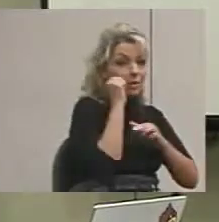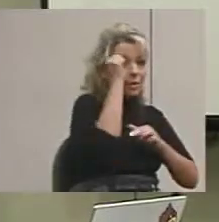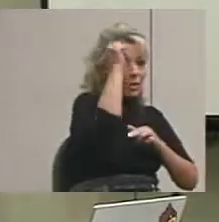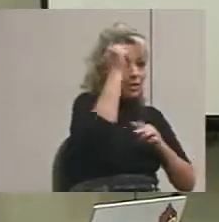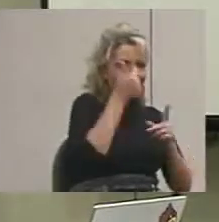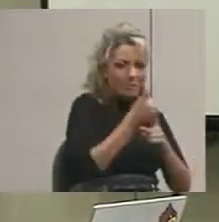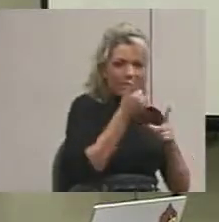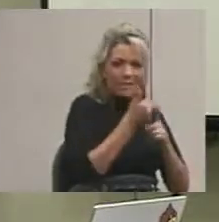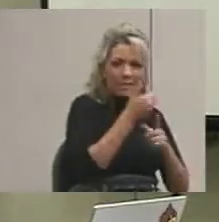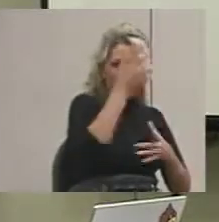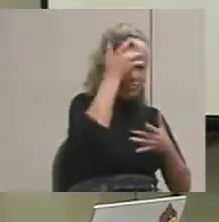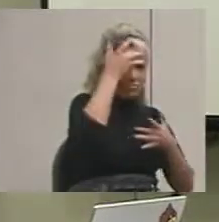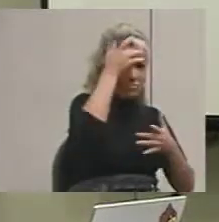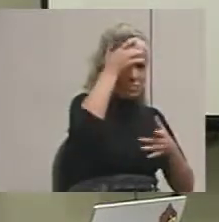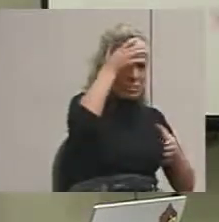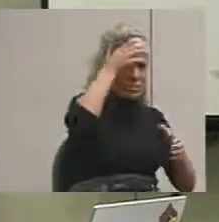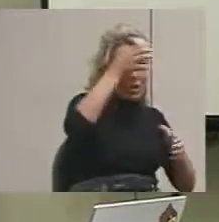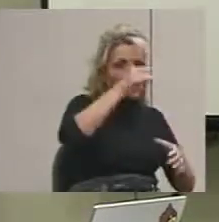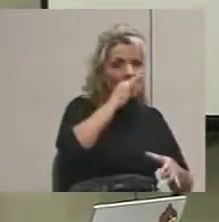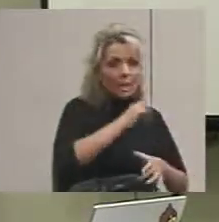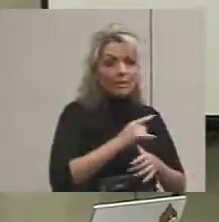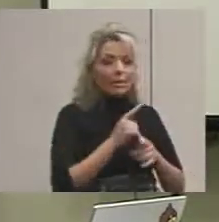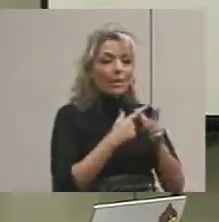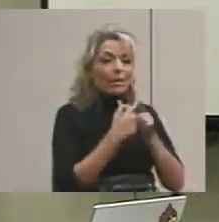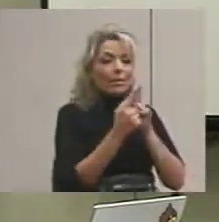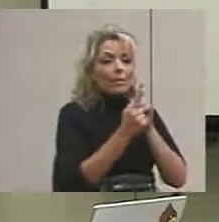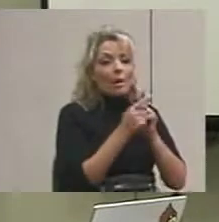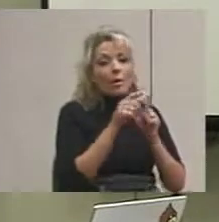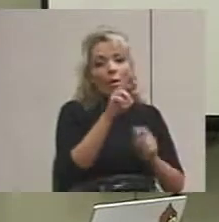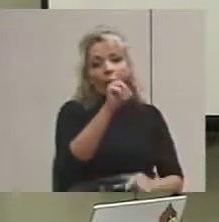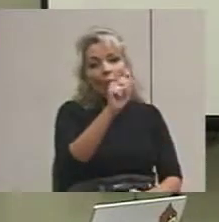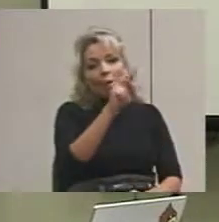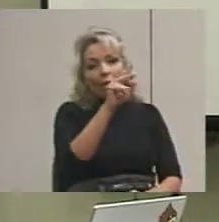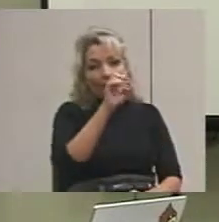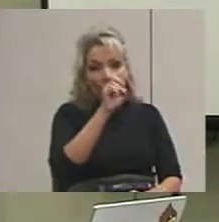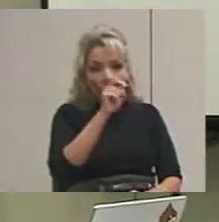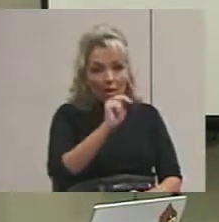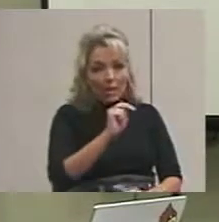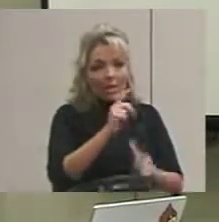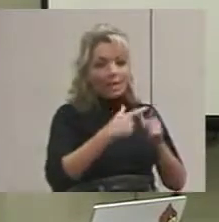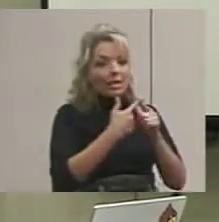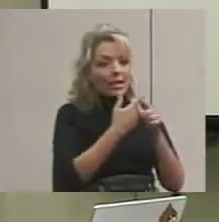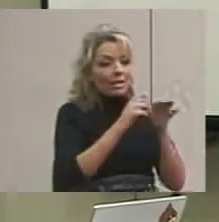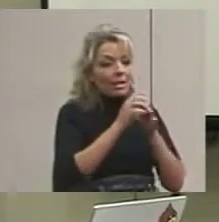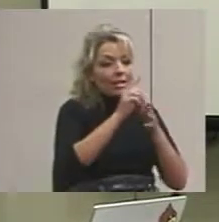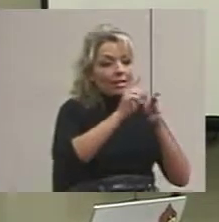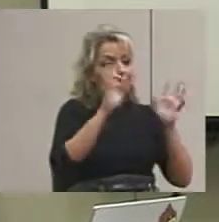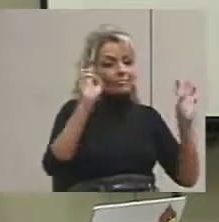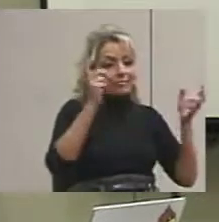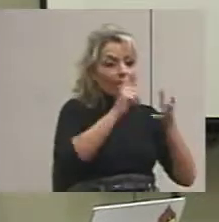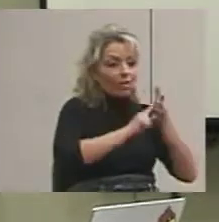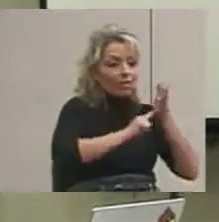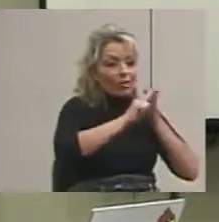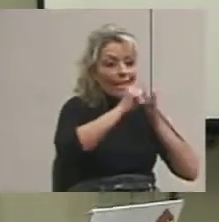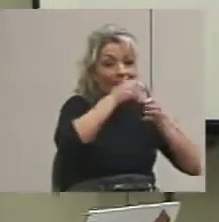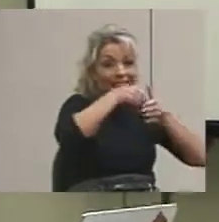kid. And so we've met with Raven, and we've instituted the check-in, check-out since the last session,